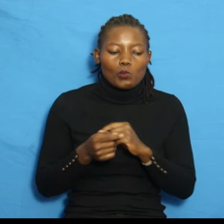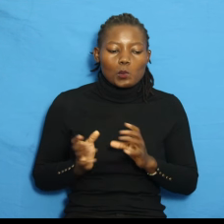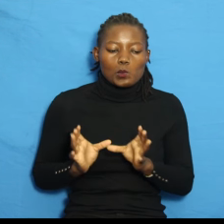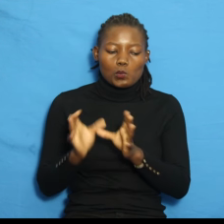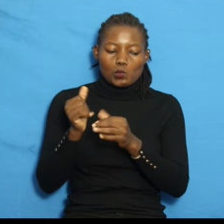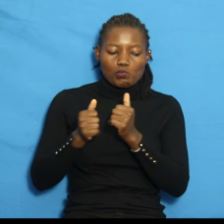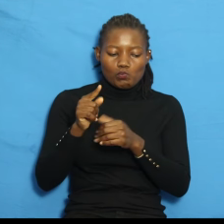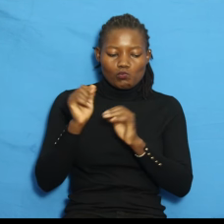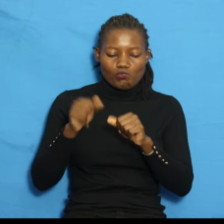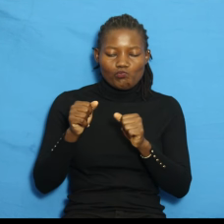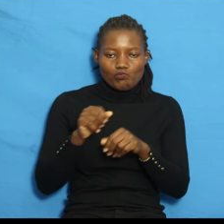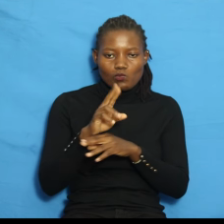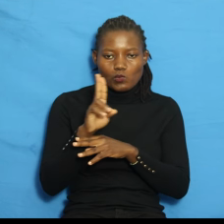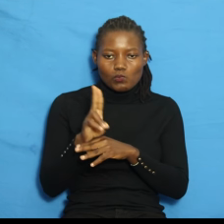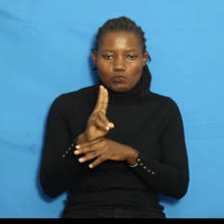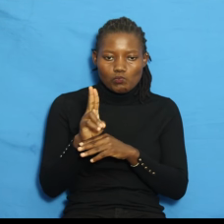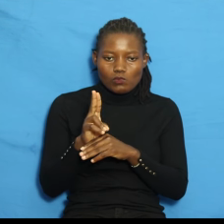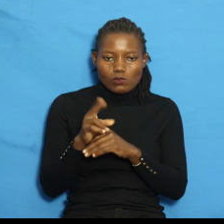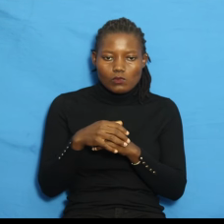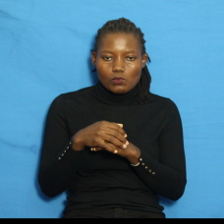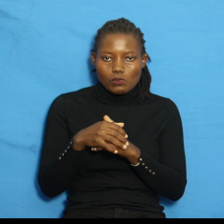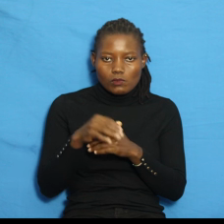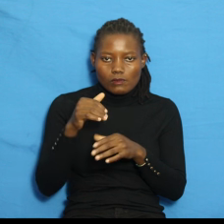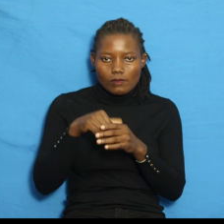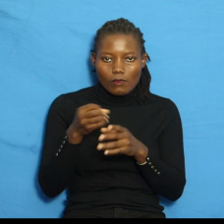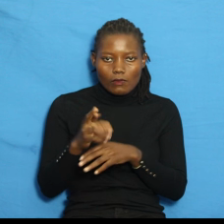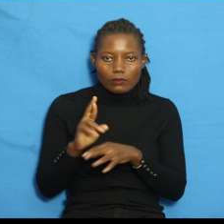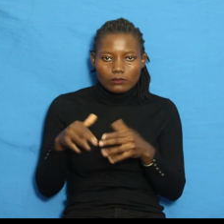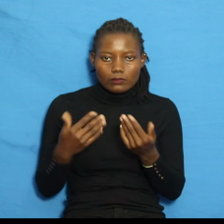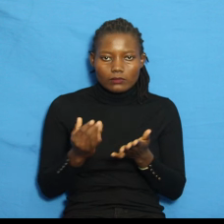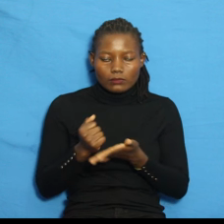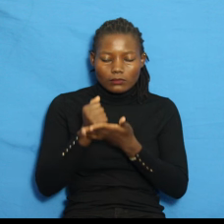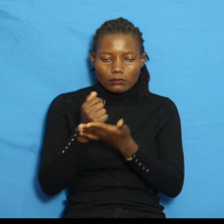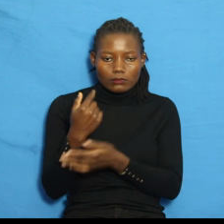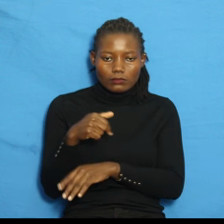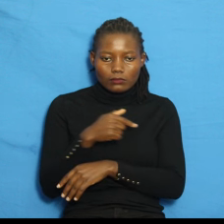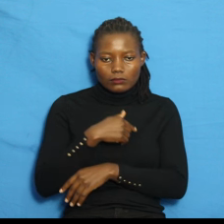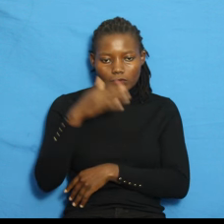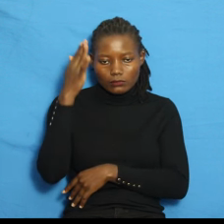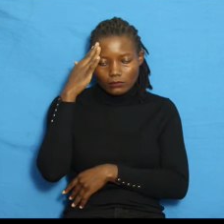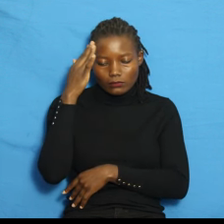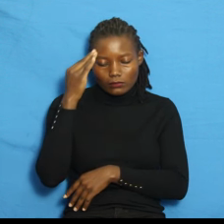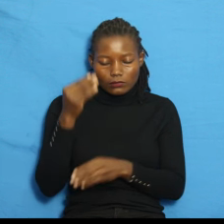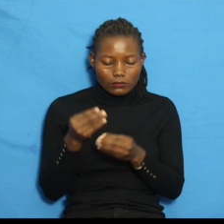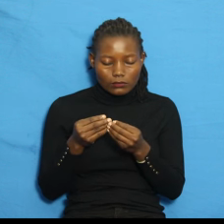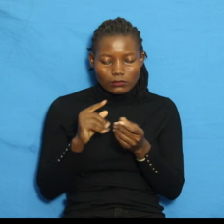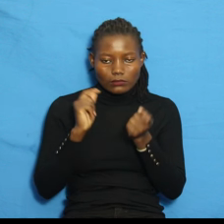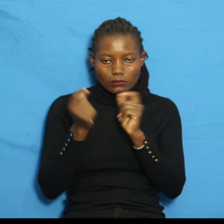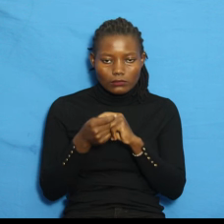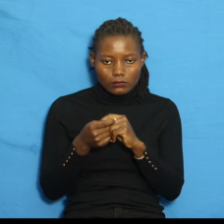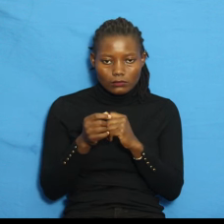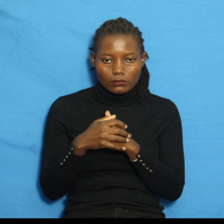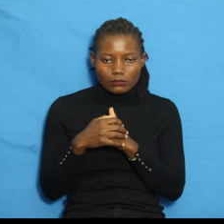applications in terms of resolution of forces that you can use or how they help us